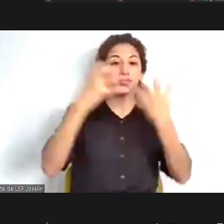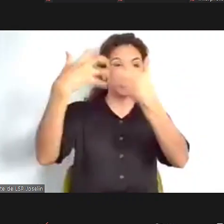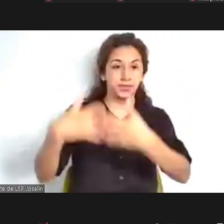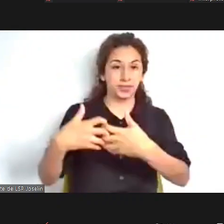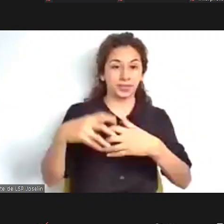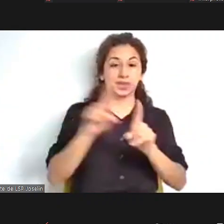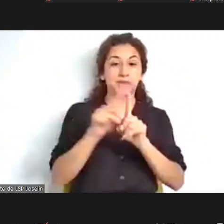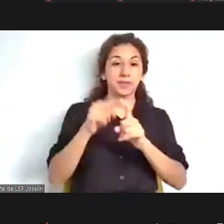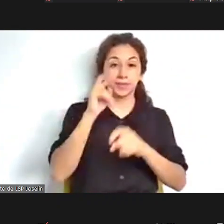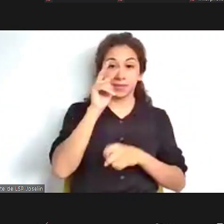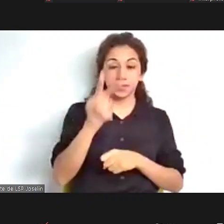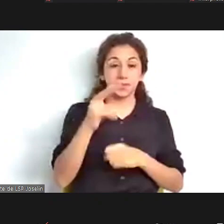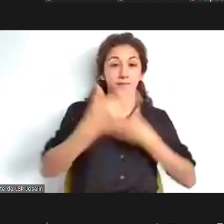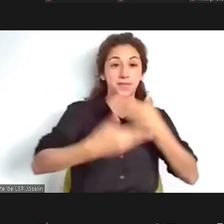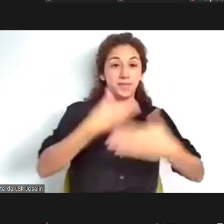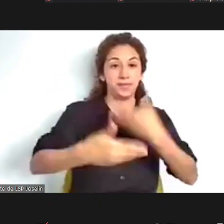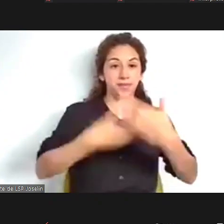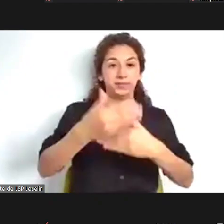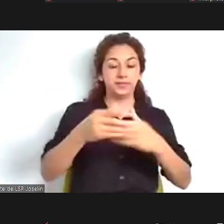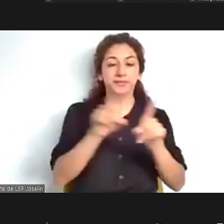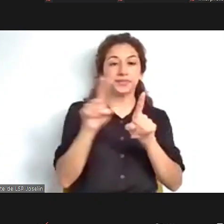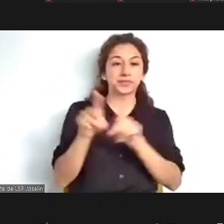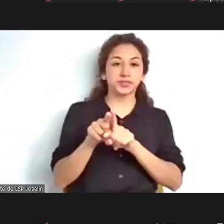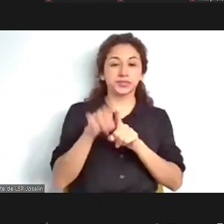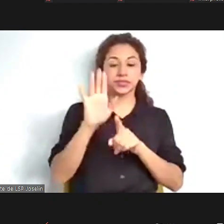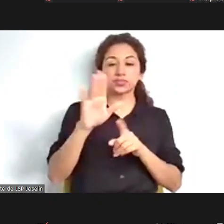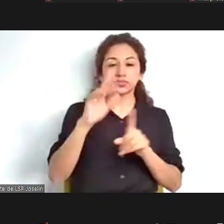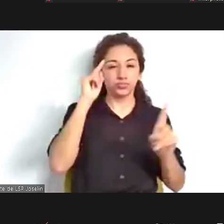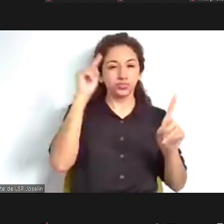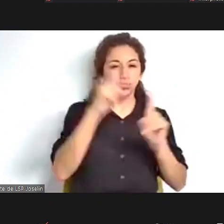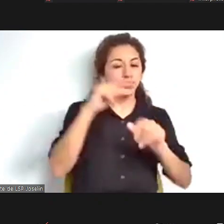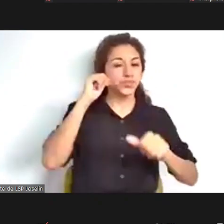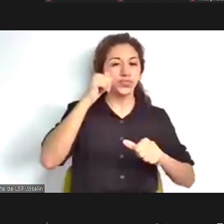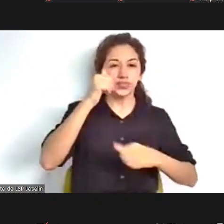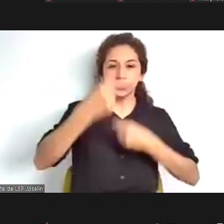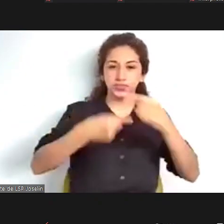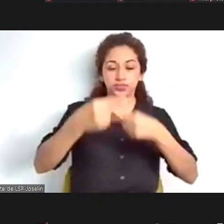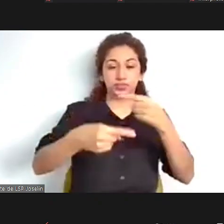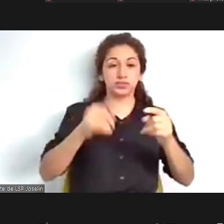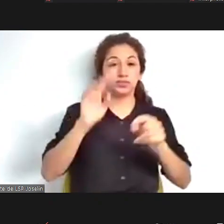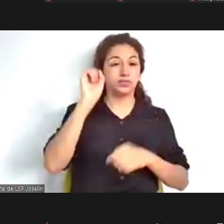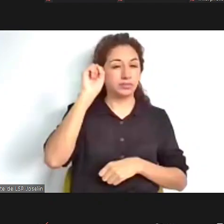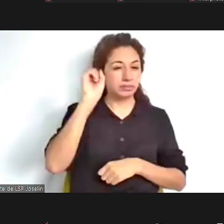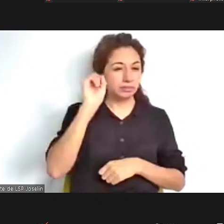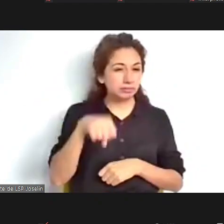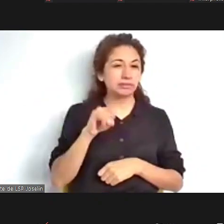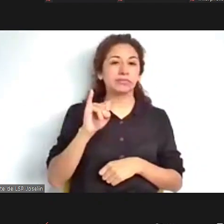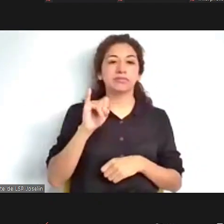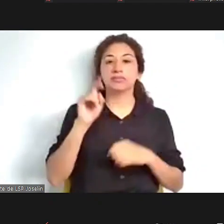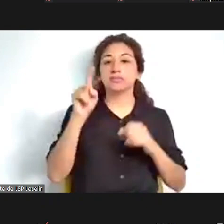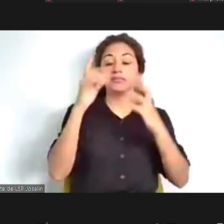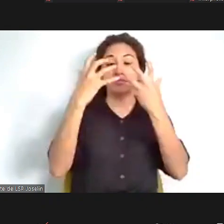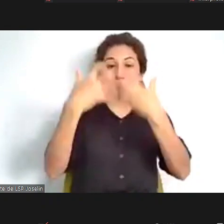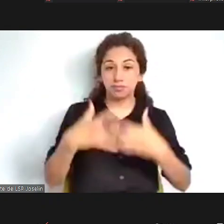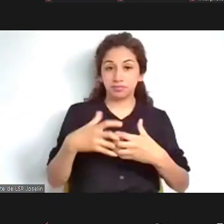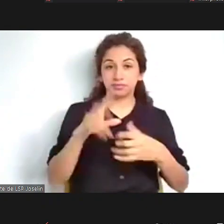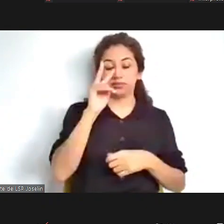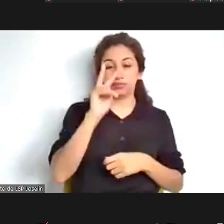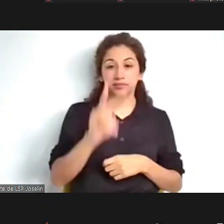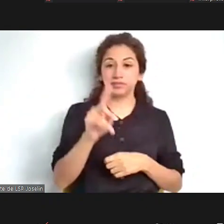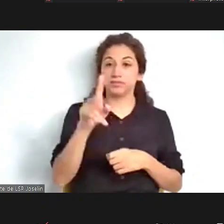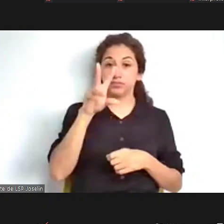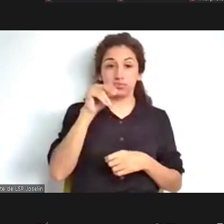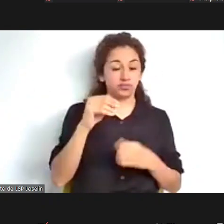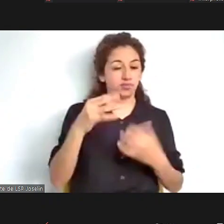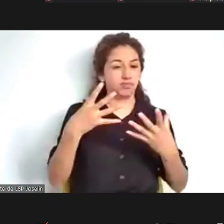the business conduct and to respond to the challenges that appear continuously if the businesses